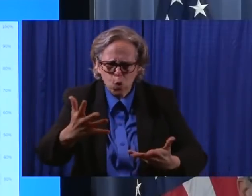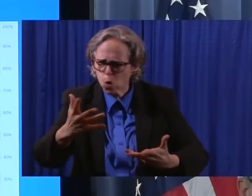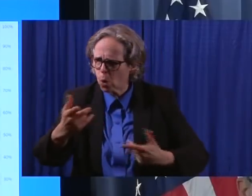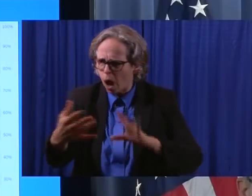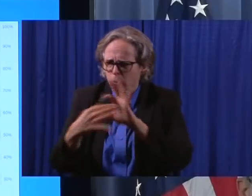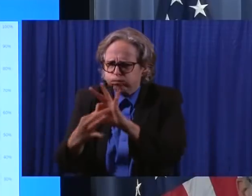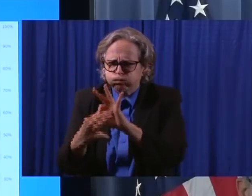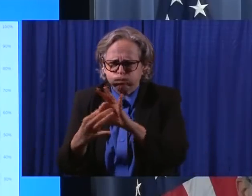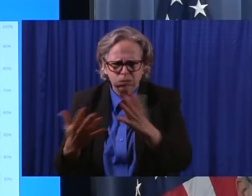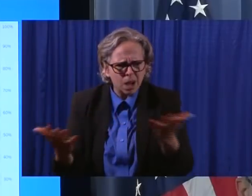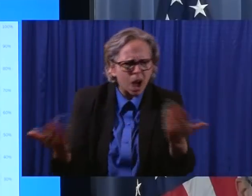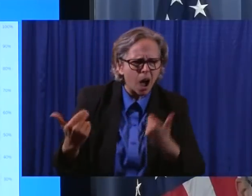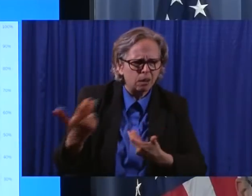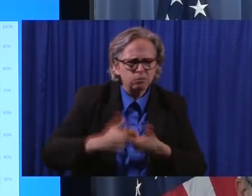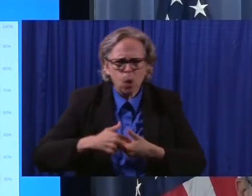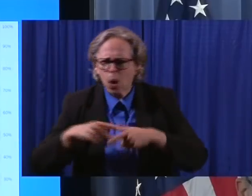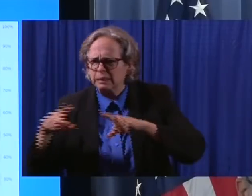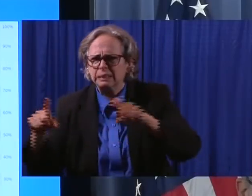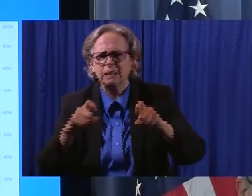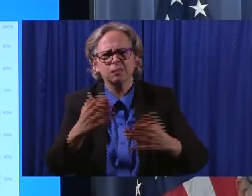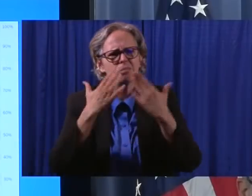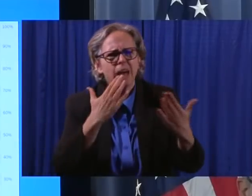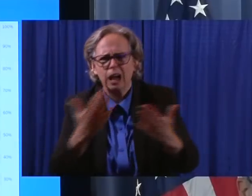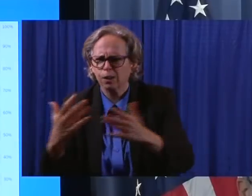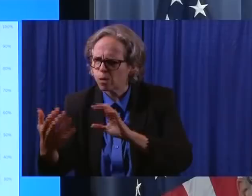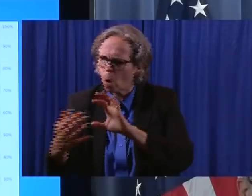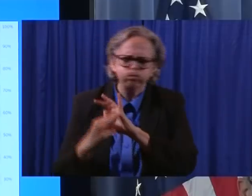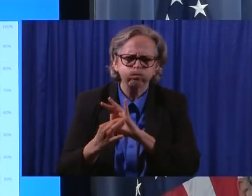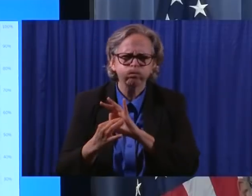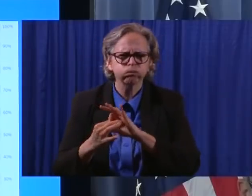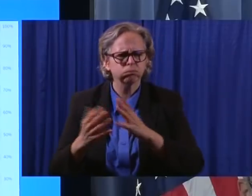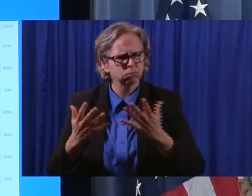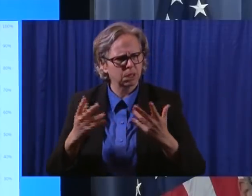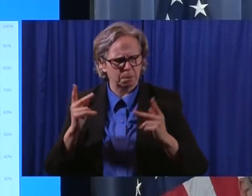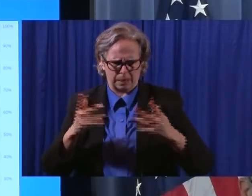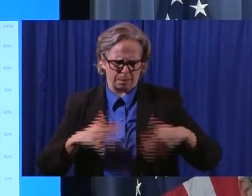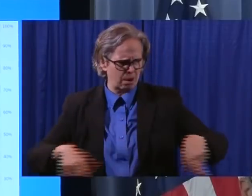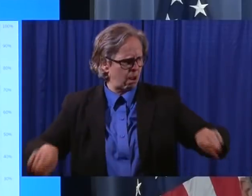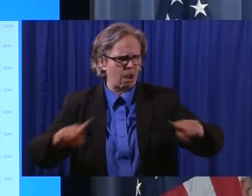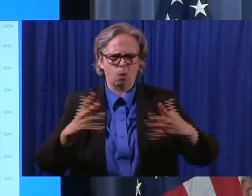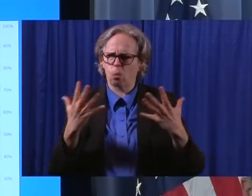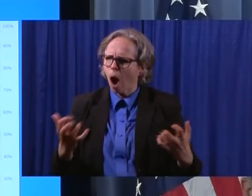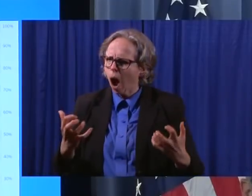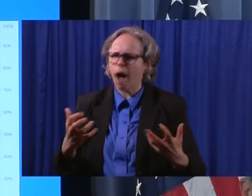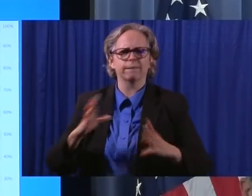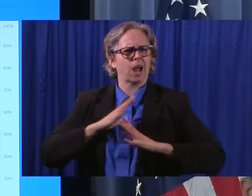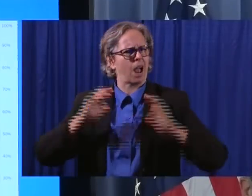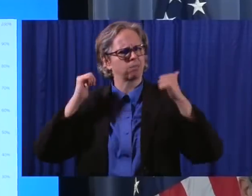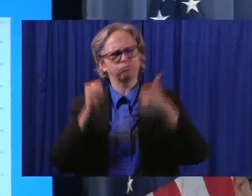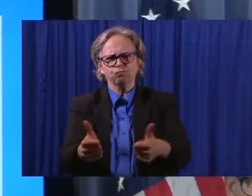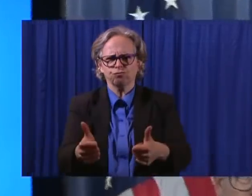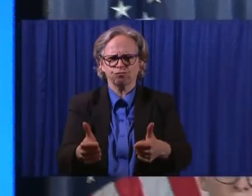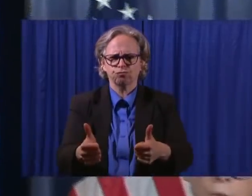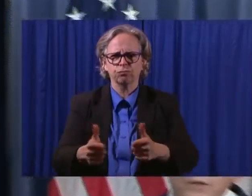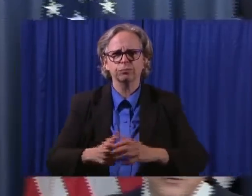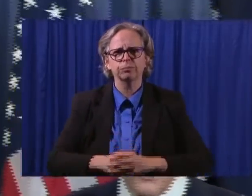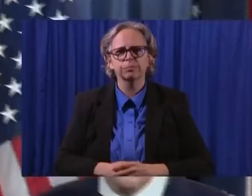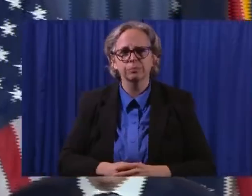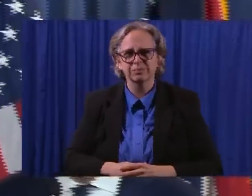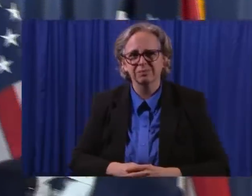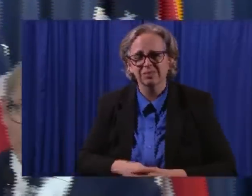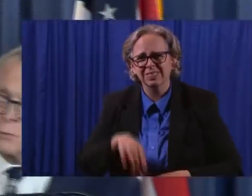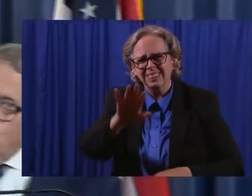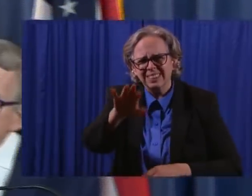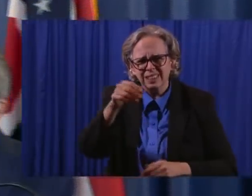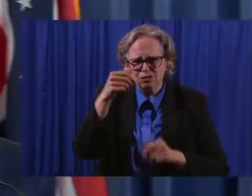lot of people are engaged in getting this testing up. And as I've said, as we look at this problem, there's two things that